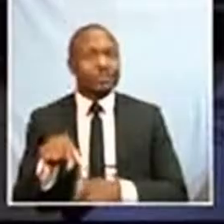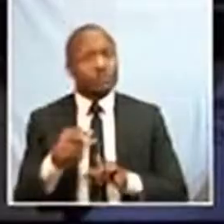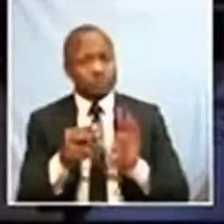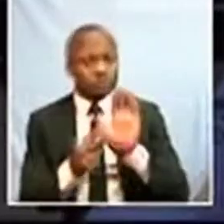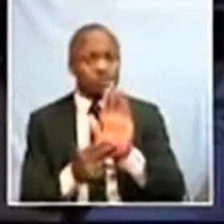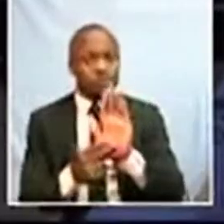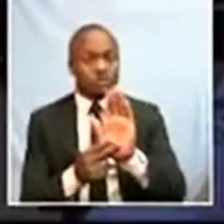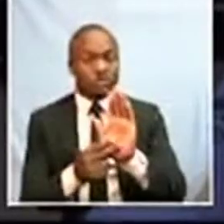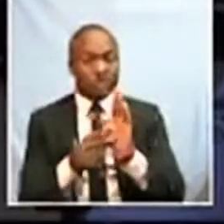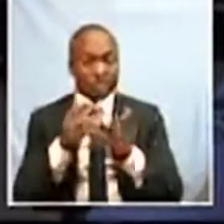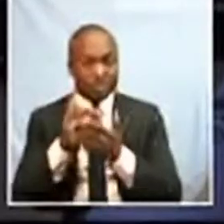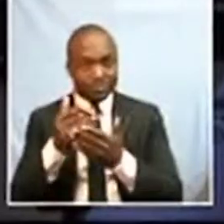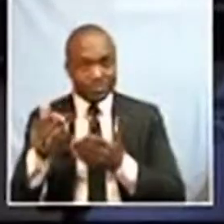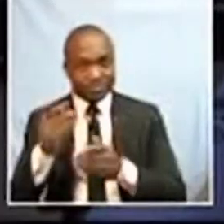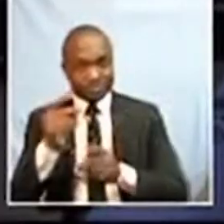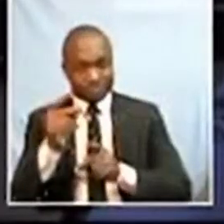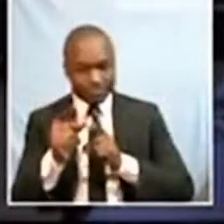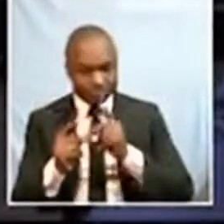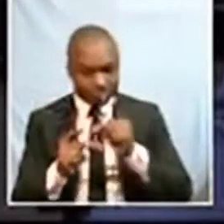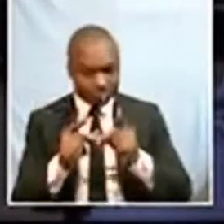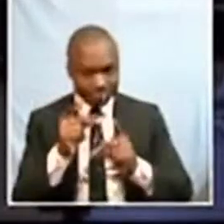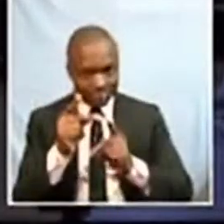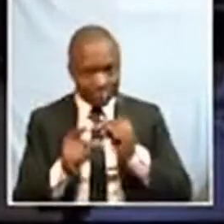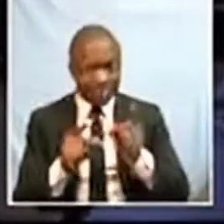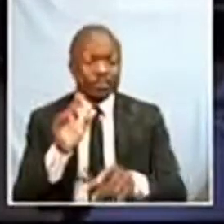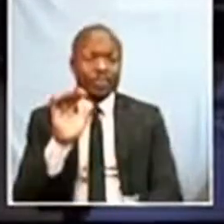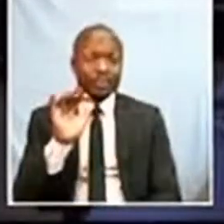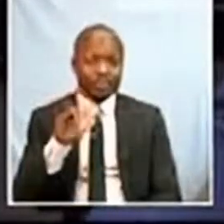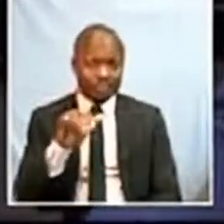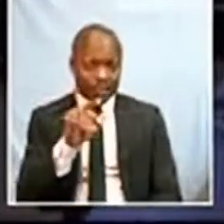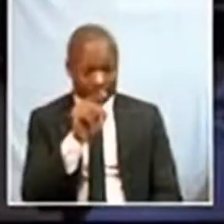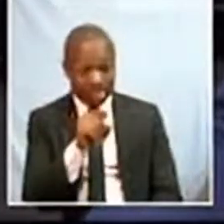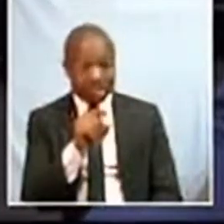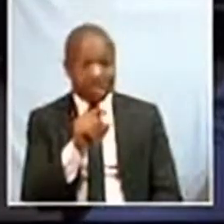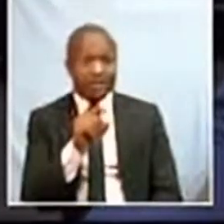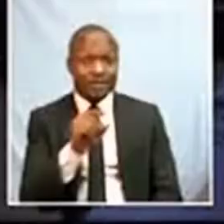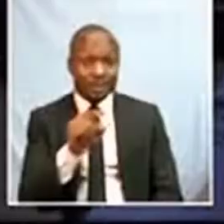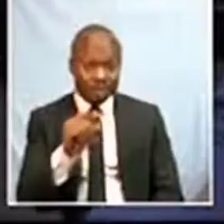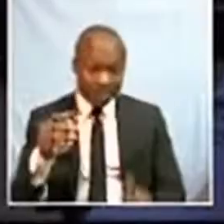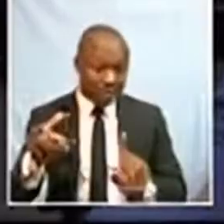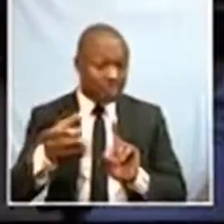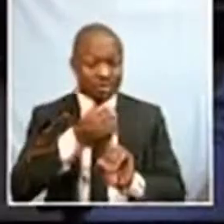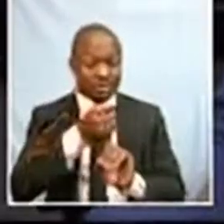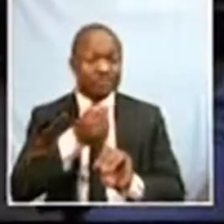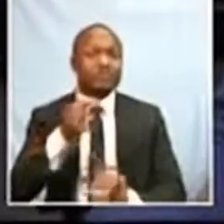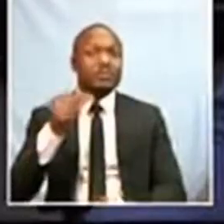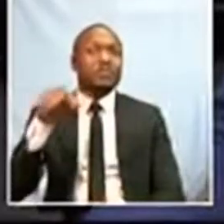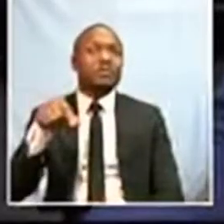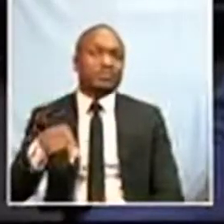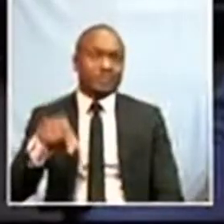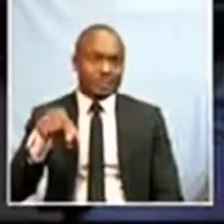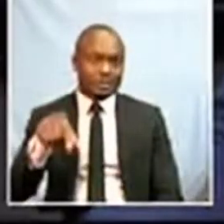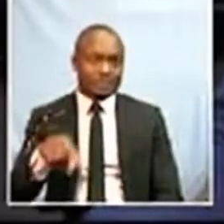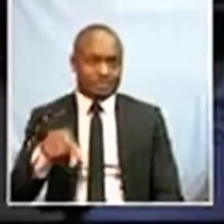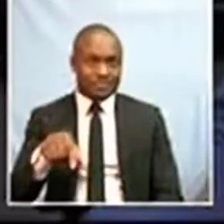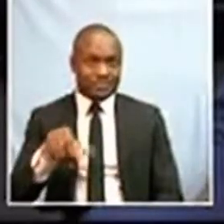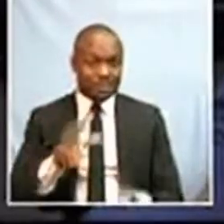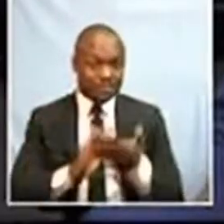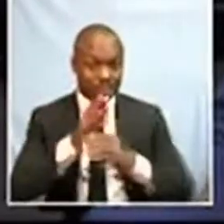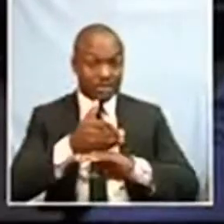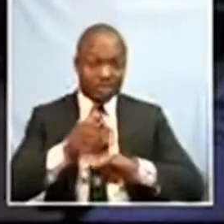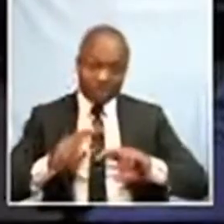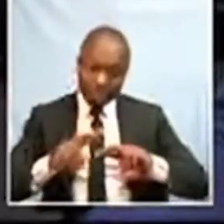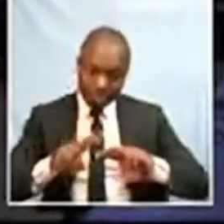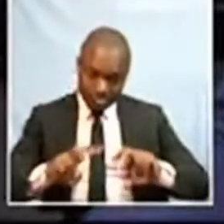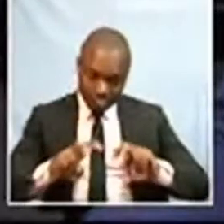specified in the procurement process. Yes, he did, and after evaluation, the evaluation